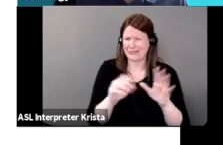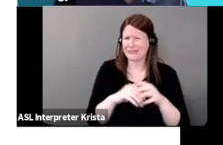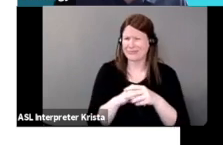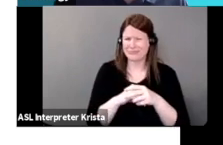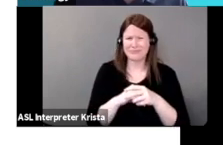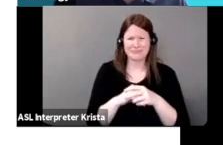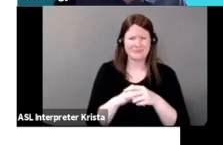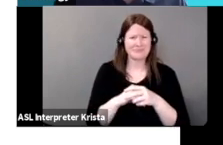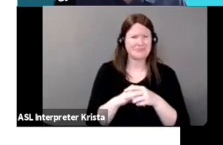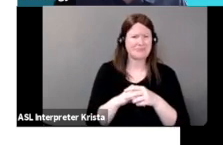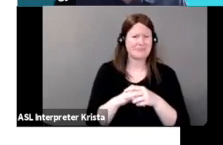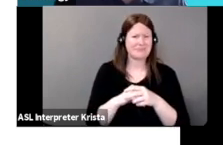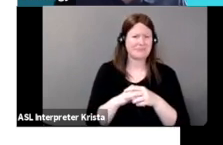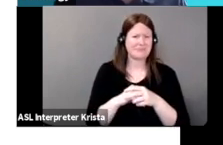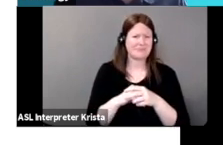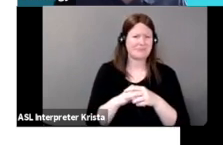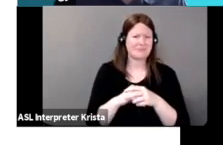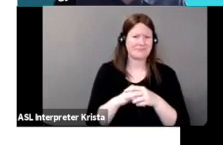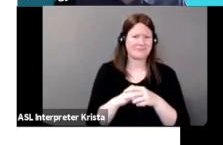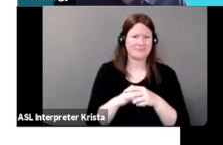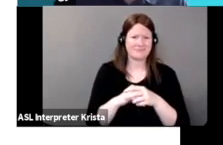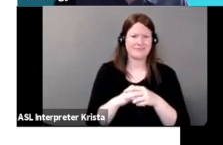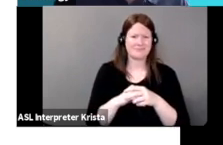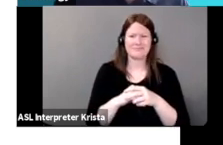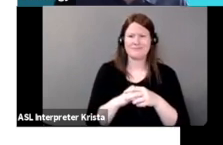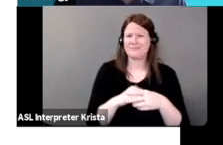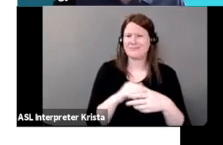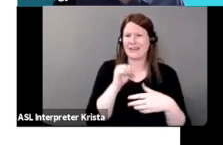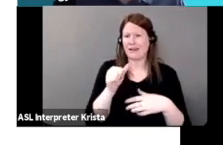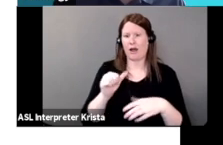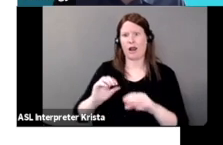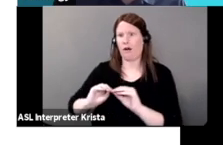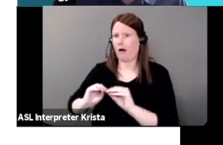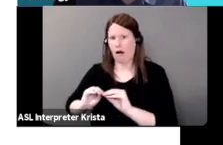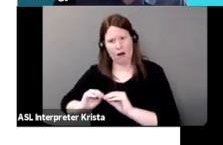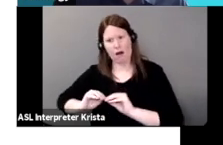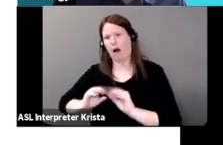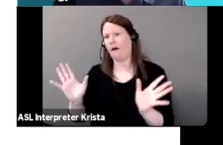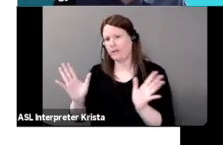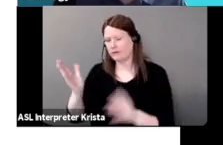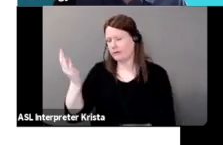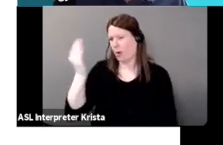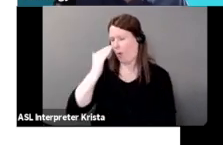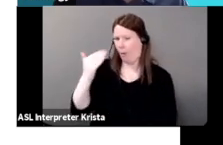And the contrast is obviousness. Now, I shouldn't say it speaks for itself. There are